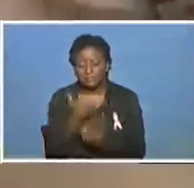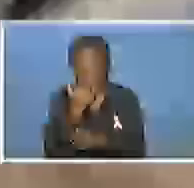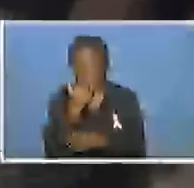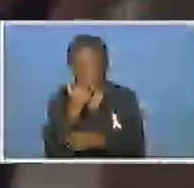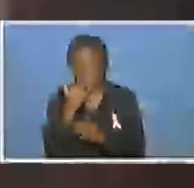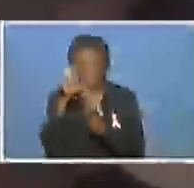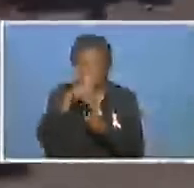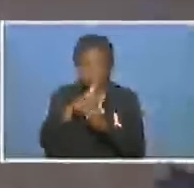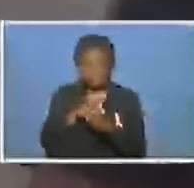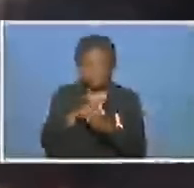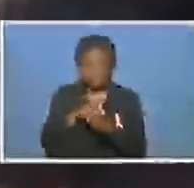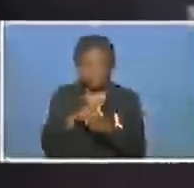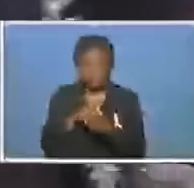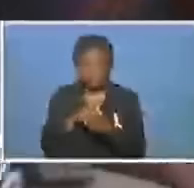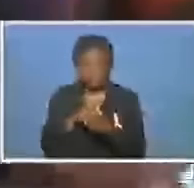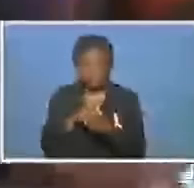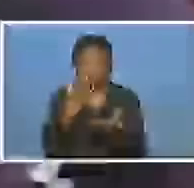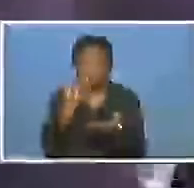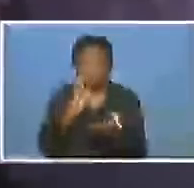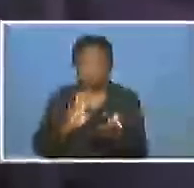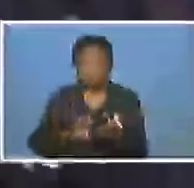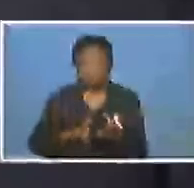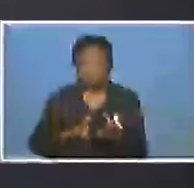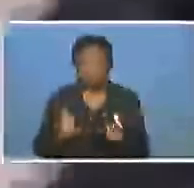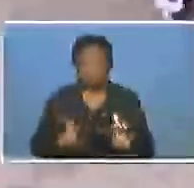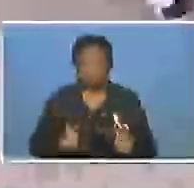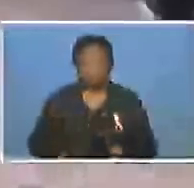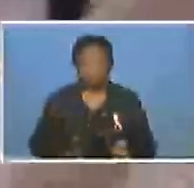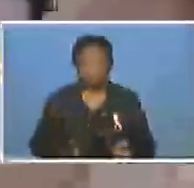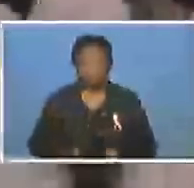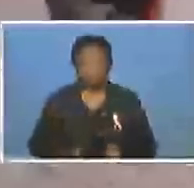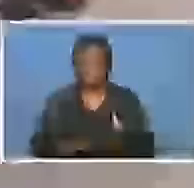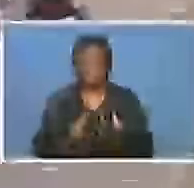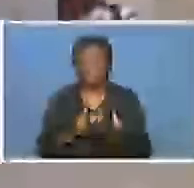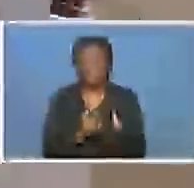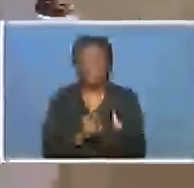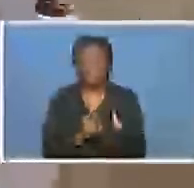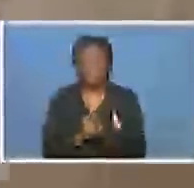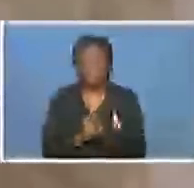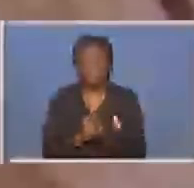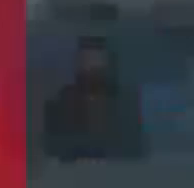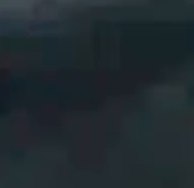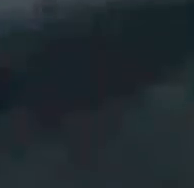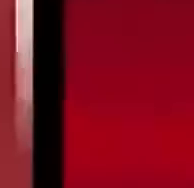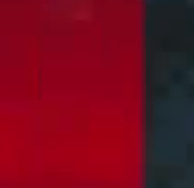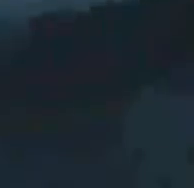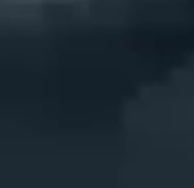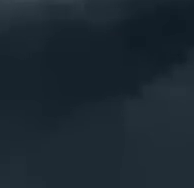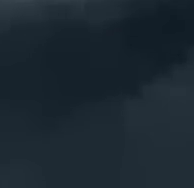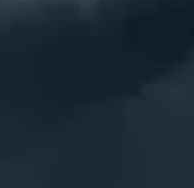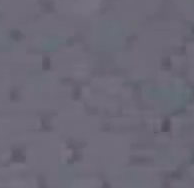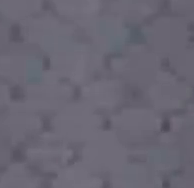offenses, including disorderly behavior. For the Bahamas Tonight, I'm Cleopatra Murphy.